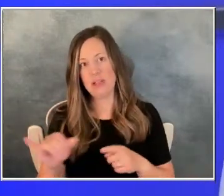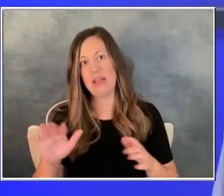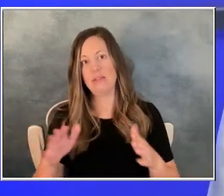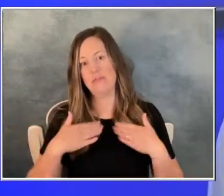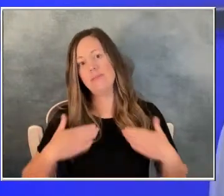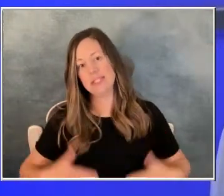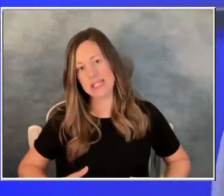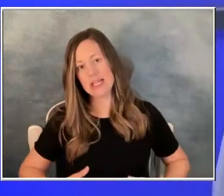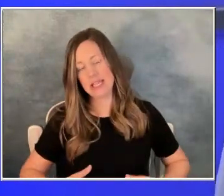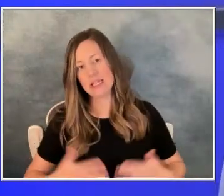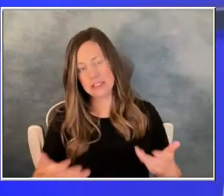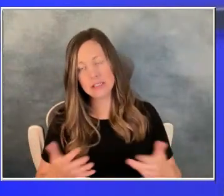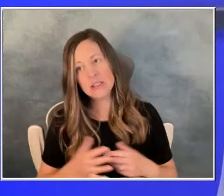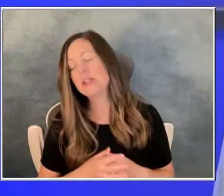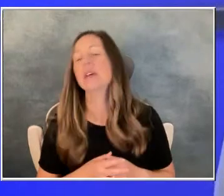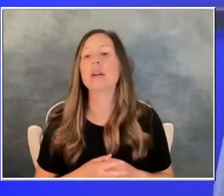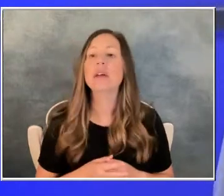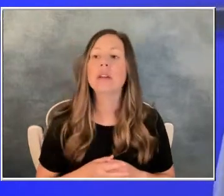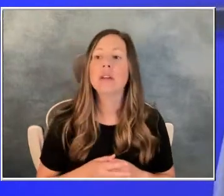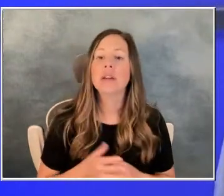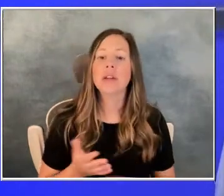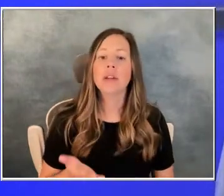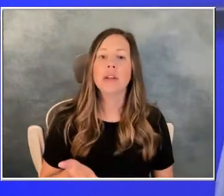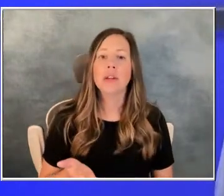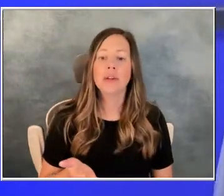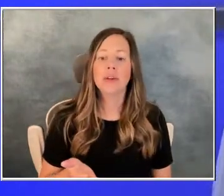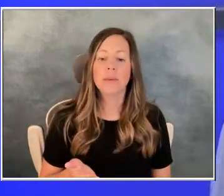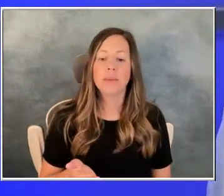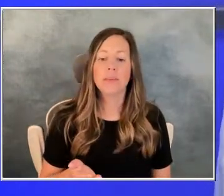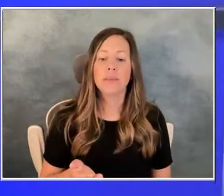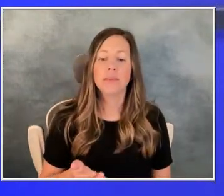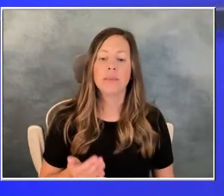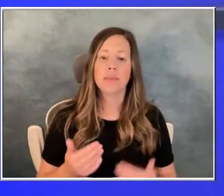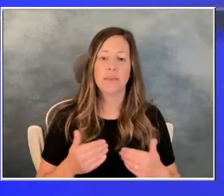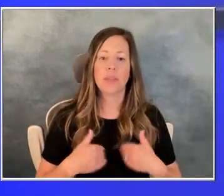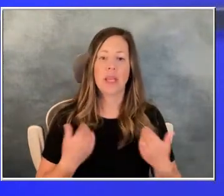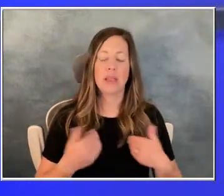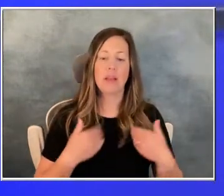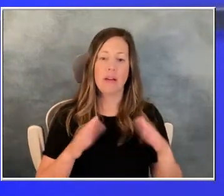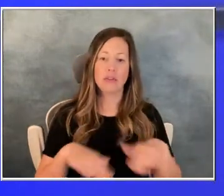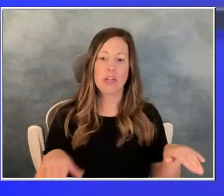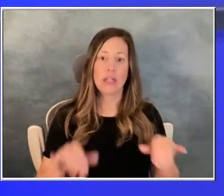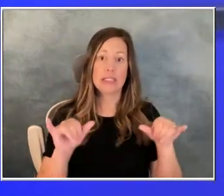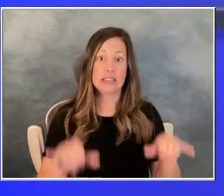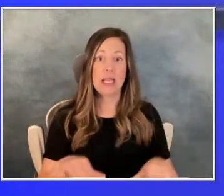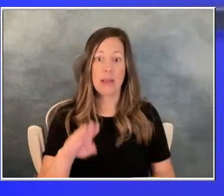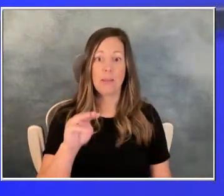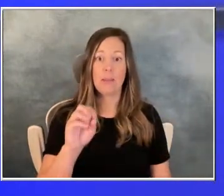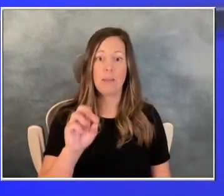me and functionally for the person who got injured was a young child, same mortar, M80,